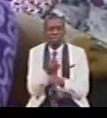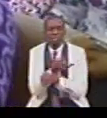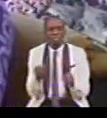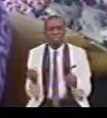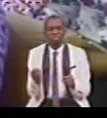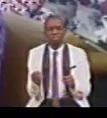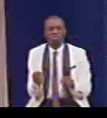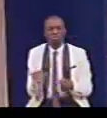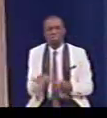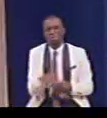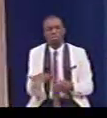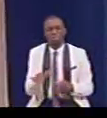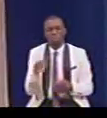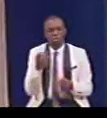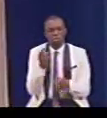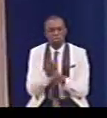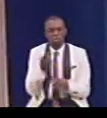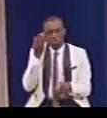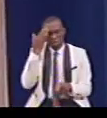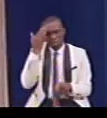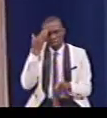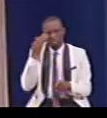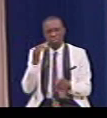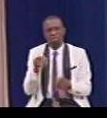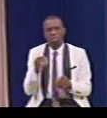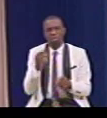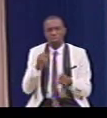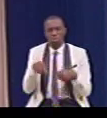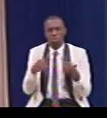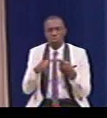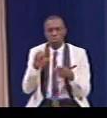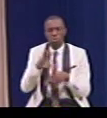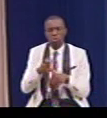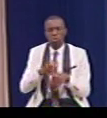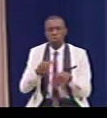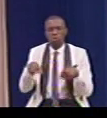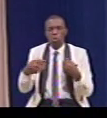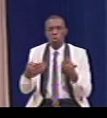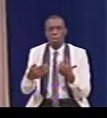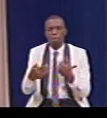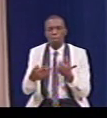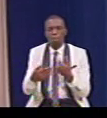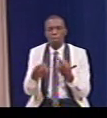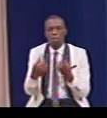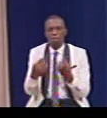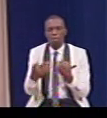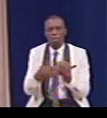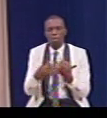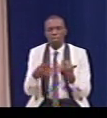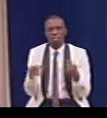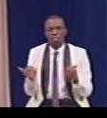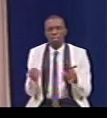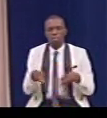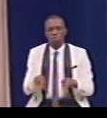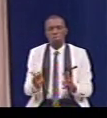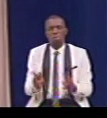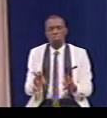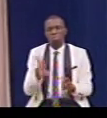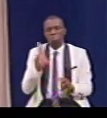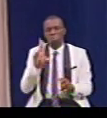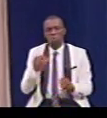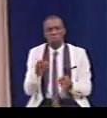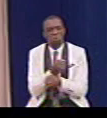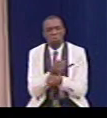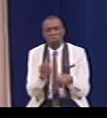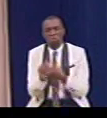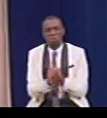nominal at knowledge go to church come back the same way go for Revival come back the same way go for